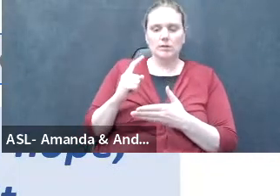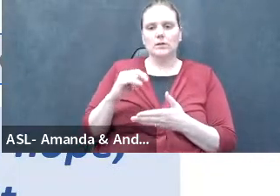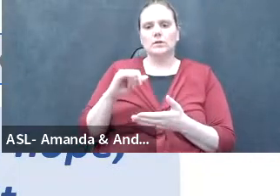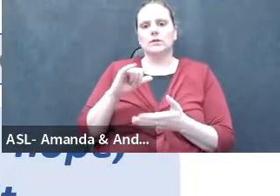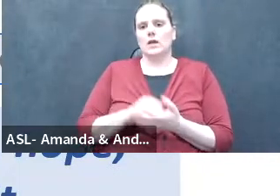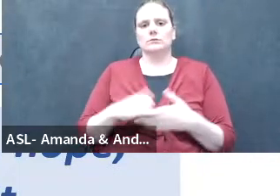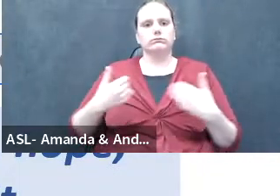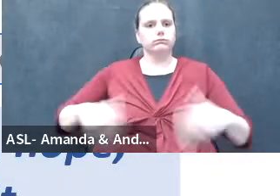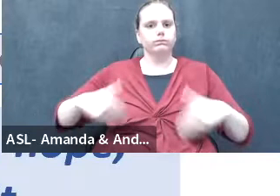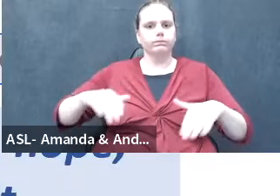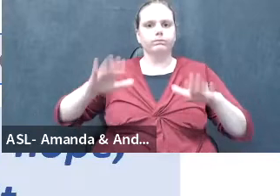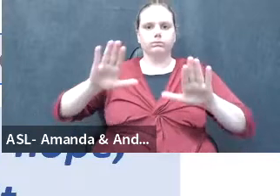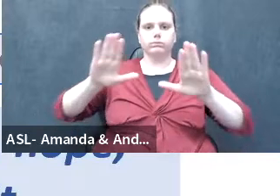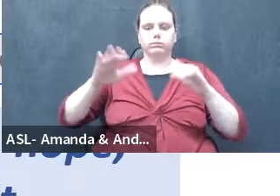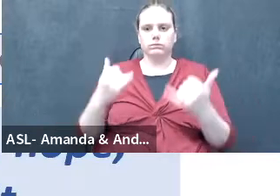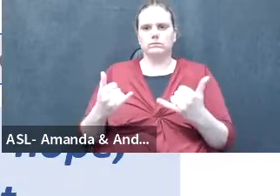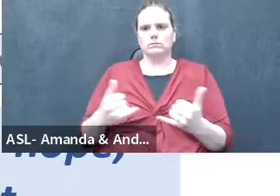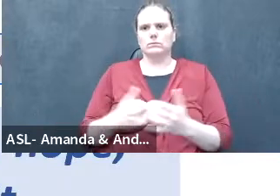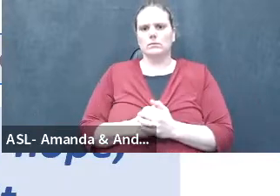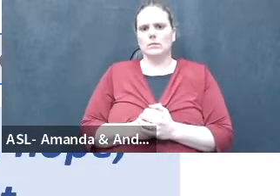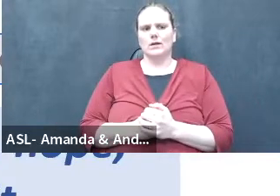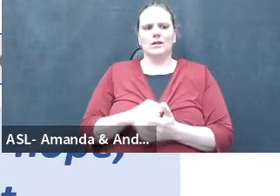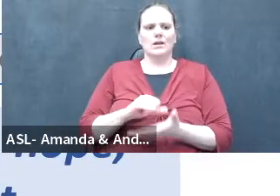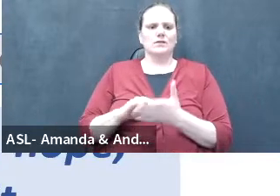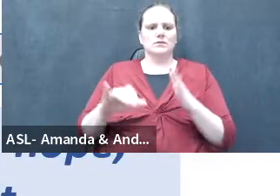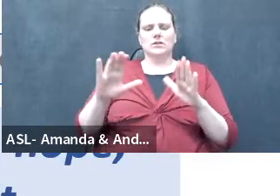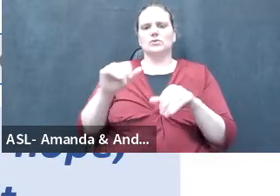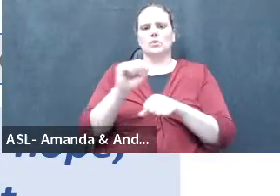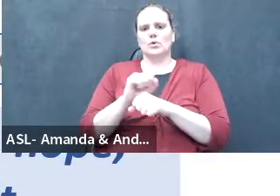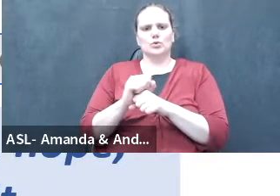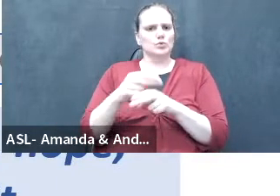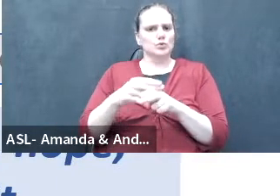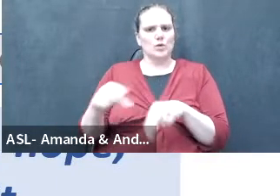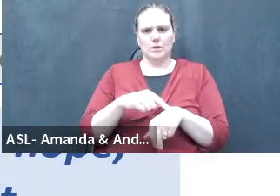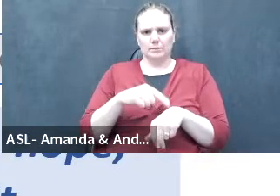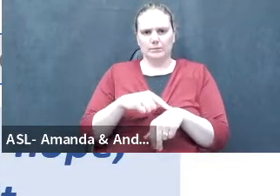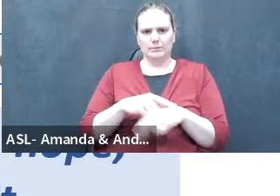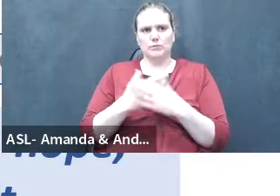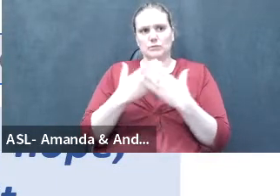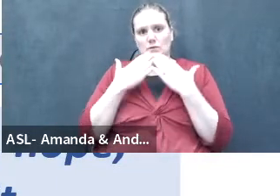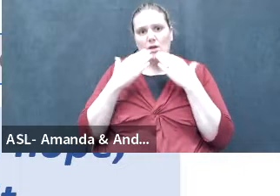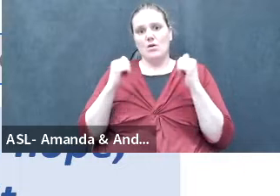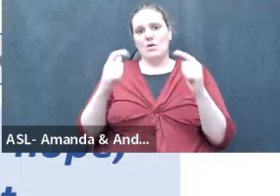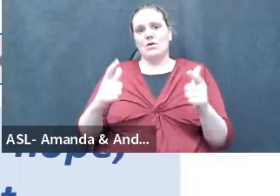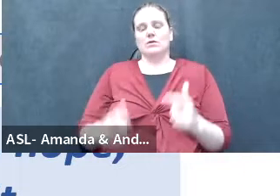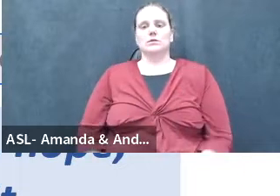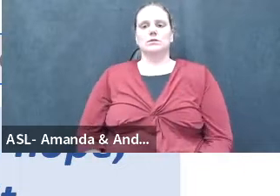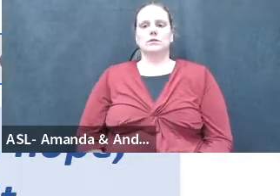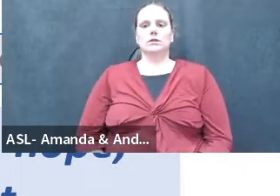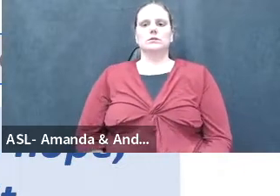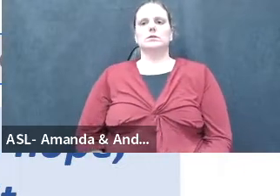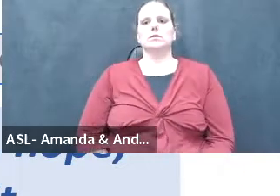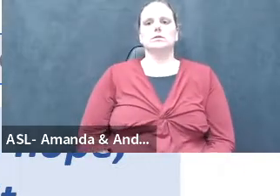just fabulous now. I mean, it's excellent work in a very short time. So thank you all.